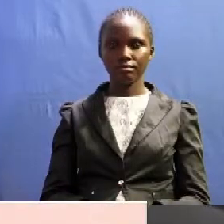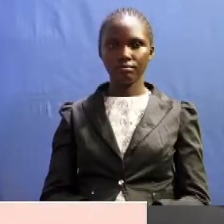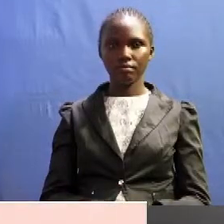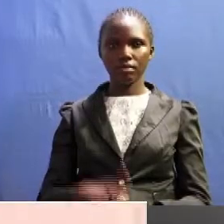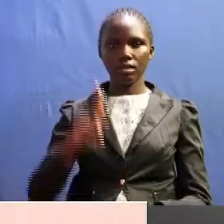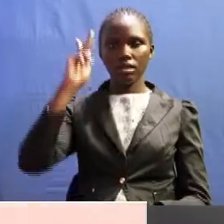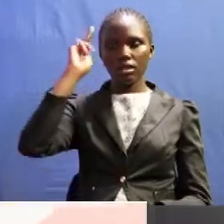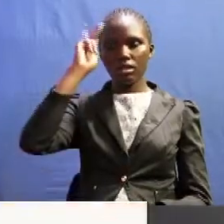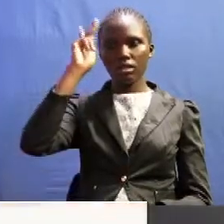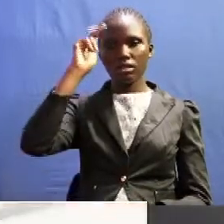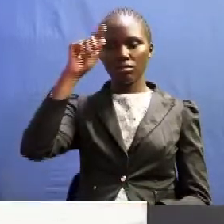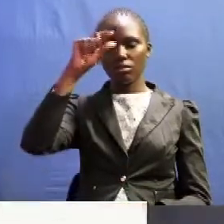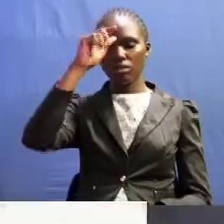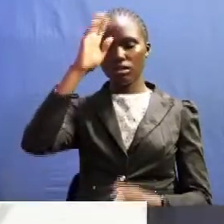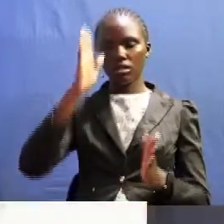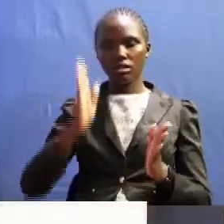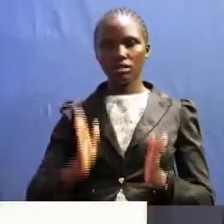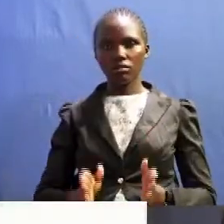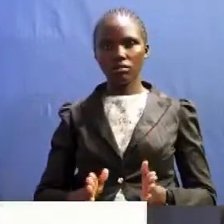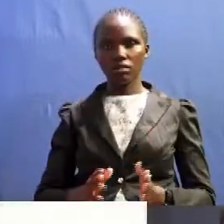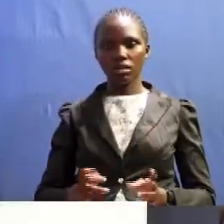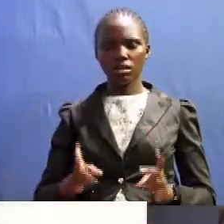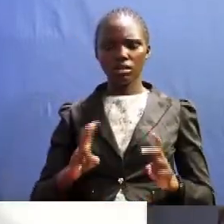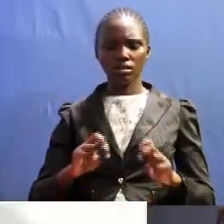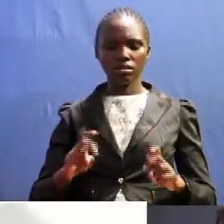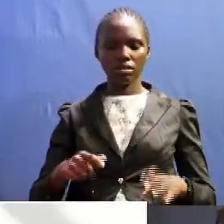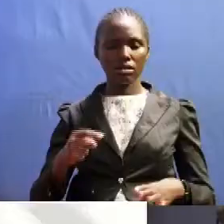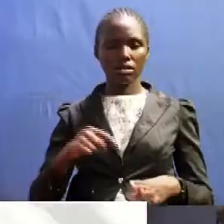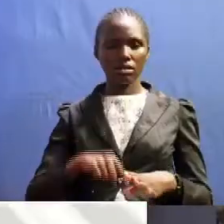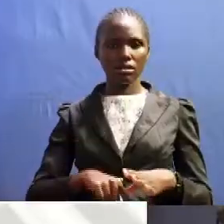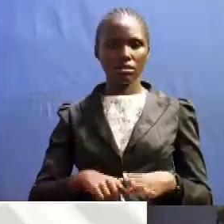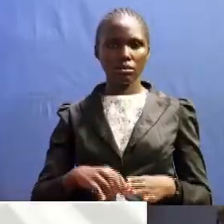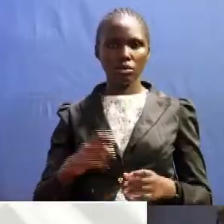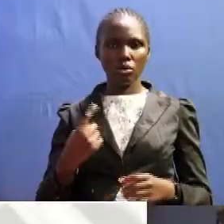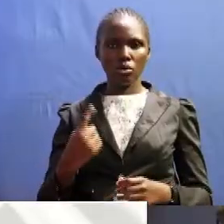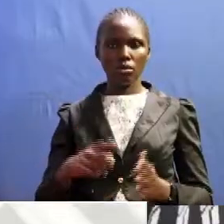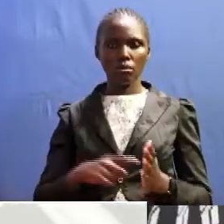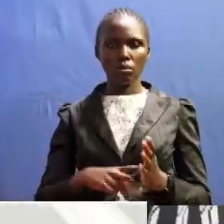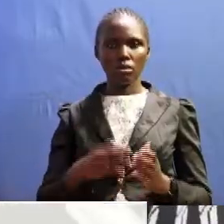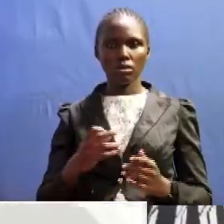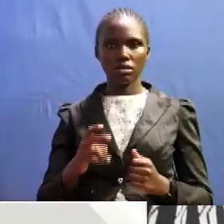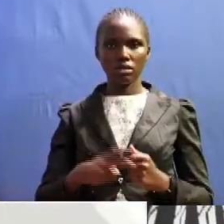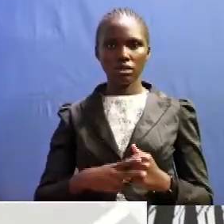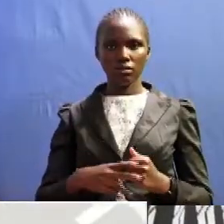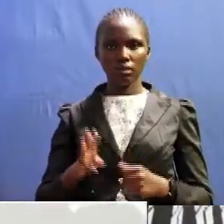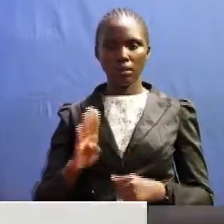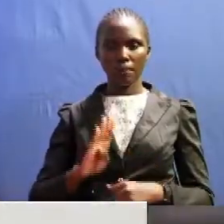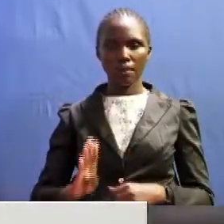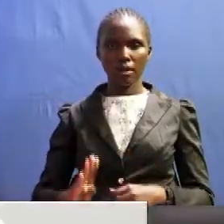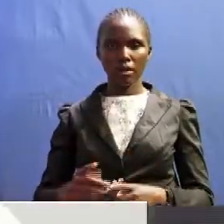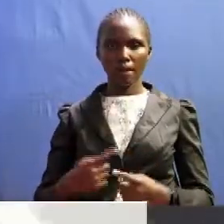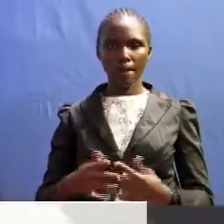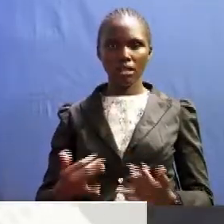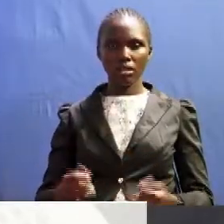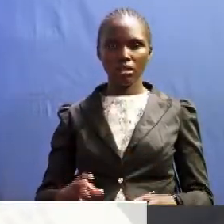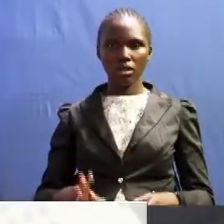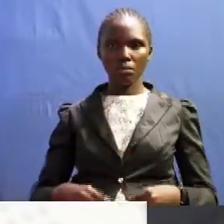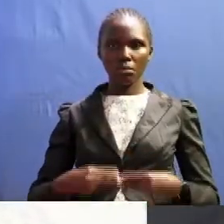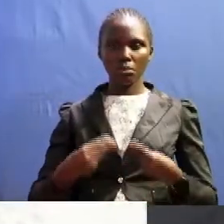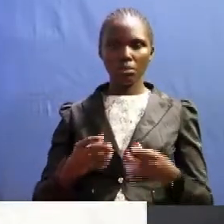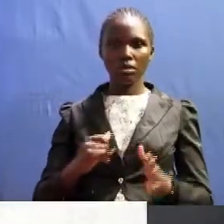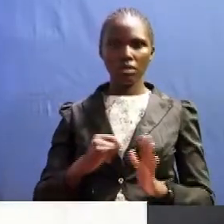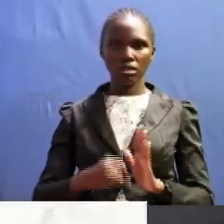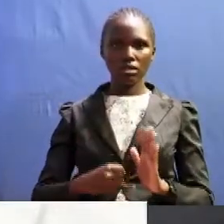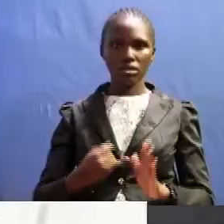Kiambu Governor Kimani Wamatangi is under investigation over a 1.27 billion tender scandal allegedly awarded through